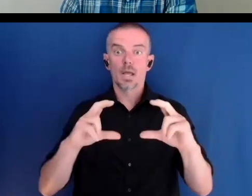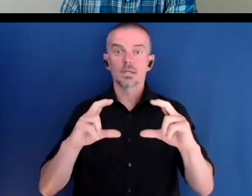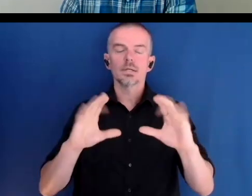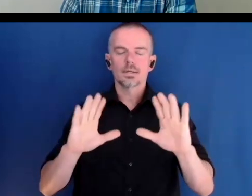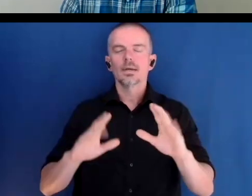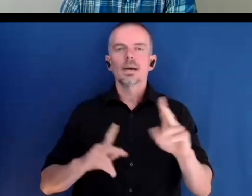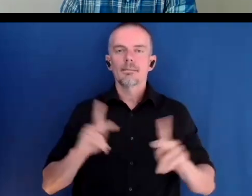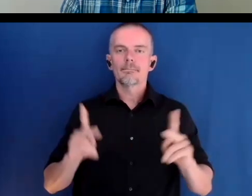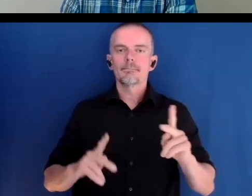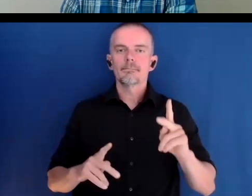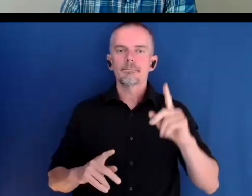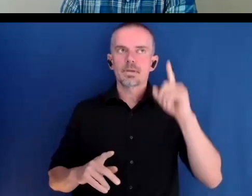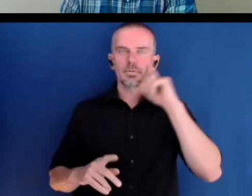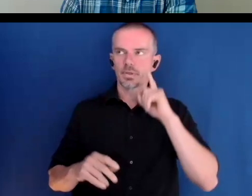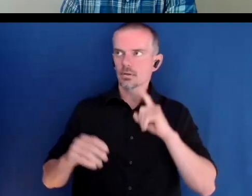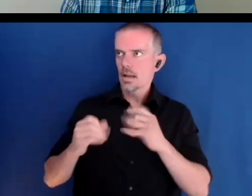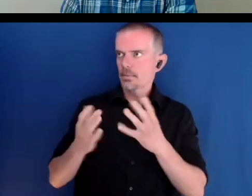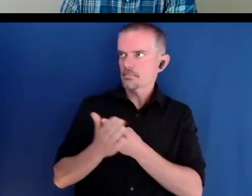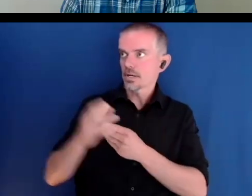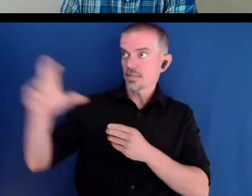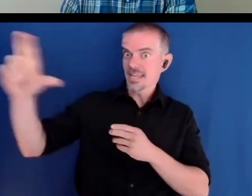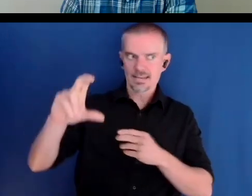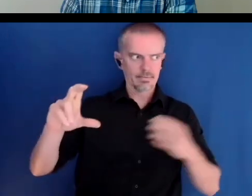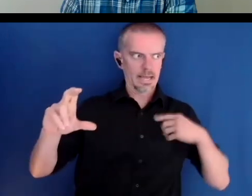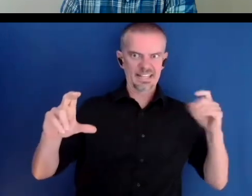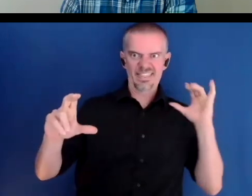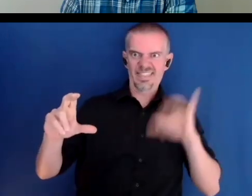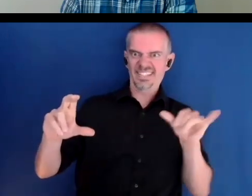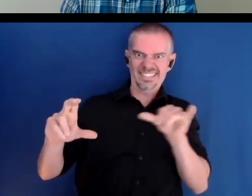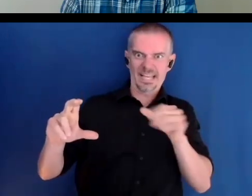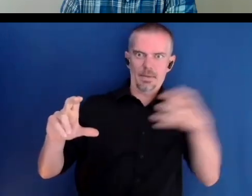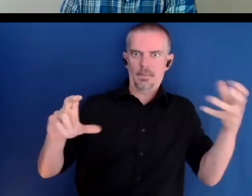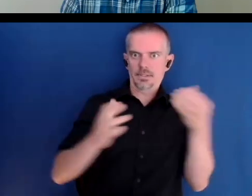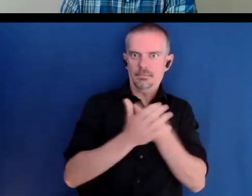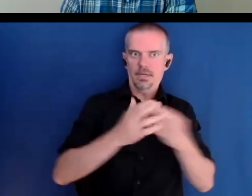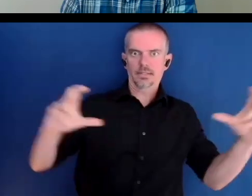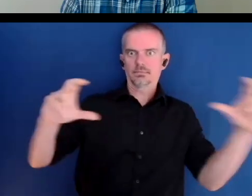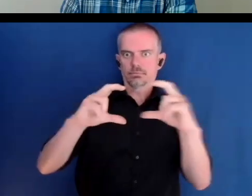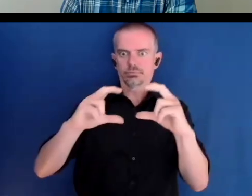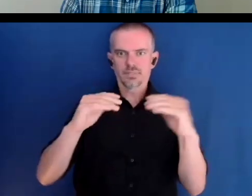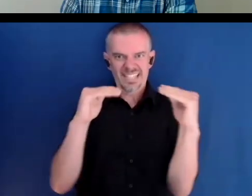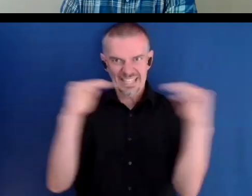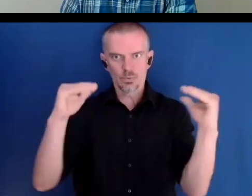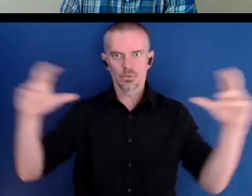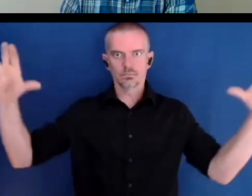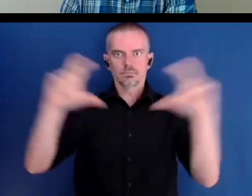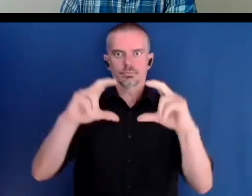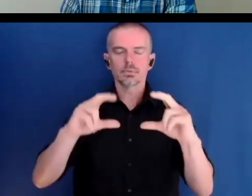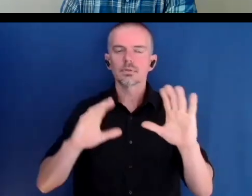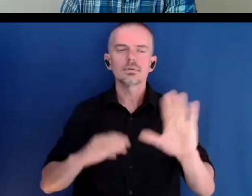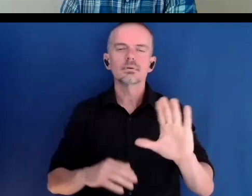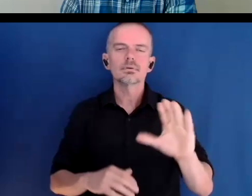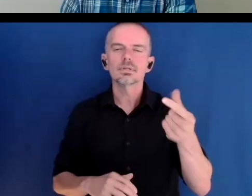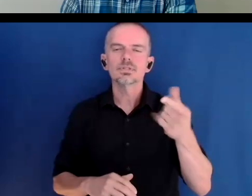it means dollar for dollar. So if we give $1, you've got to match it with a hard dollar. As Gina said